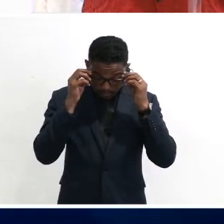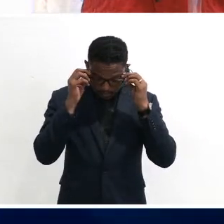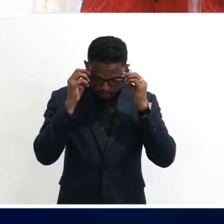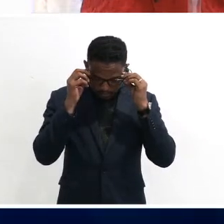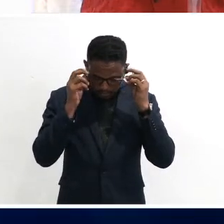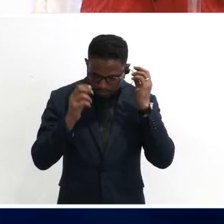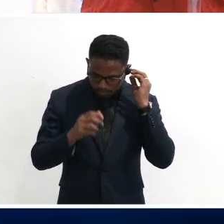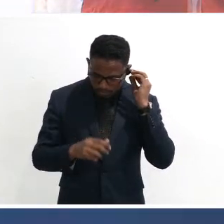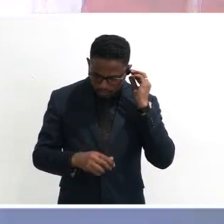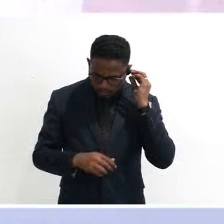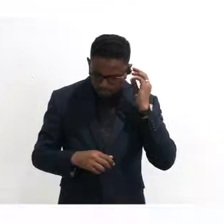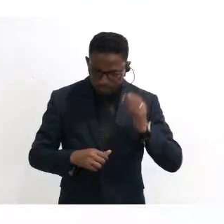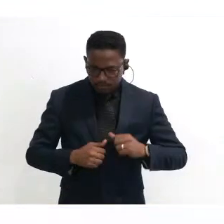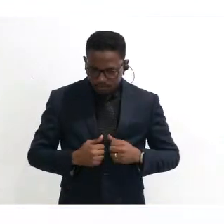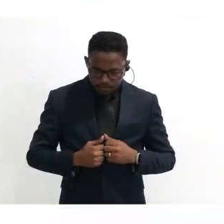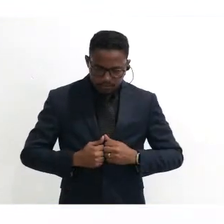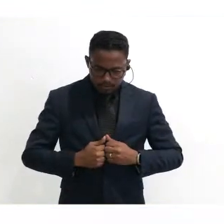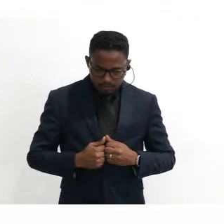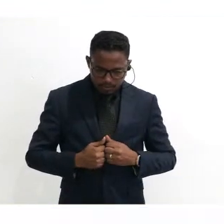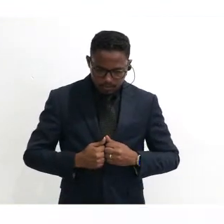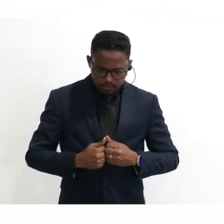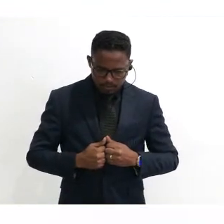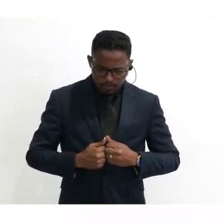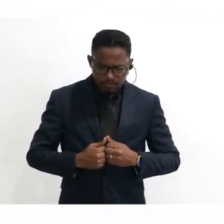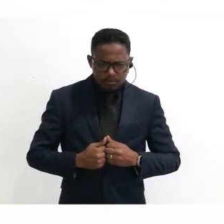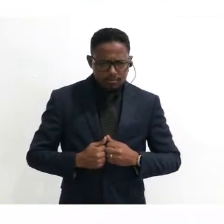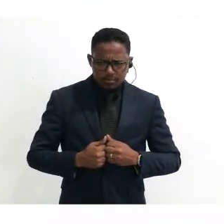yeah, I'm not sure if there's anything new here, actually.